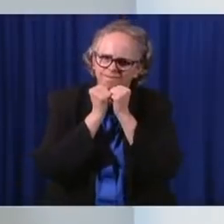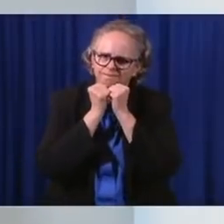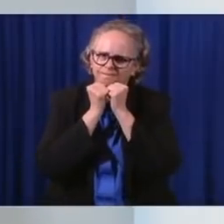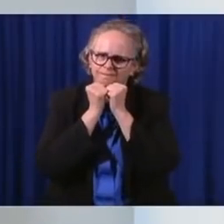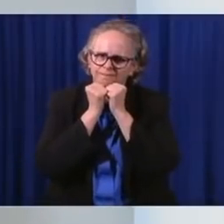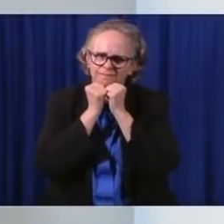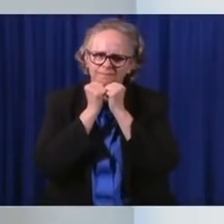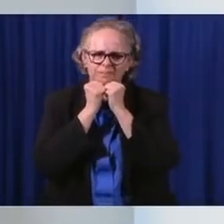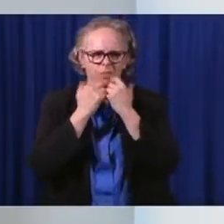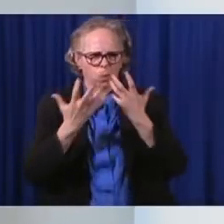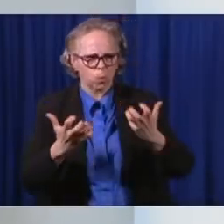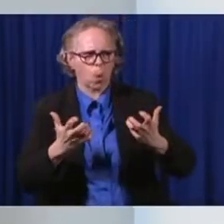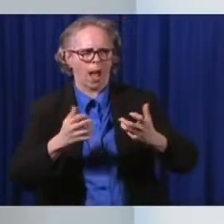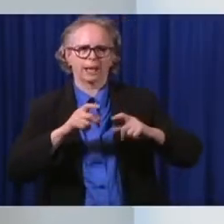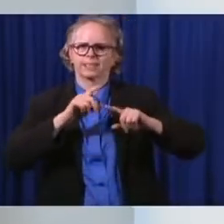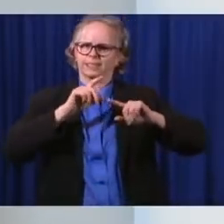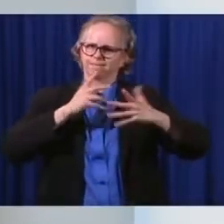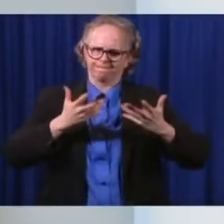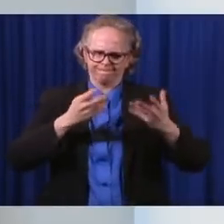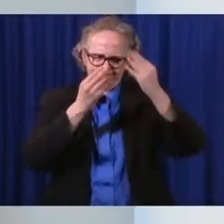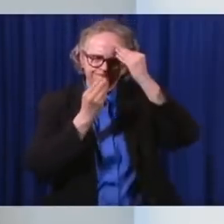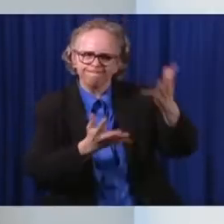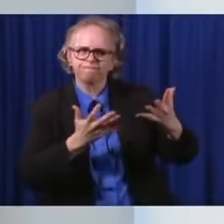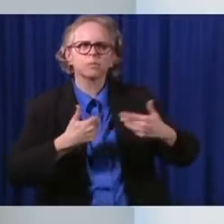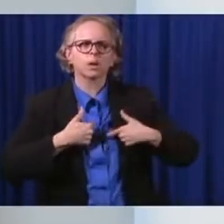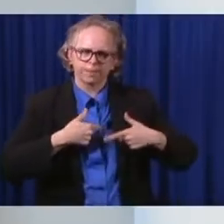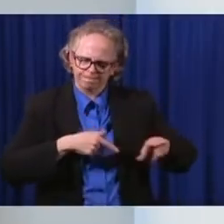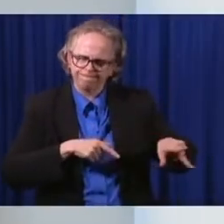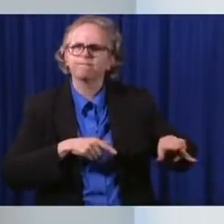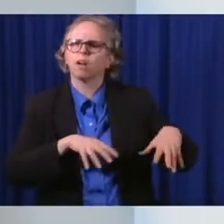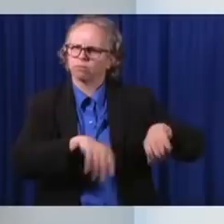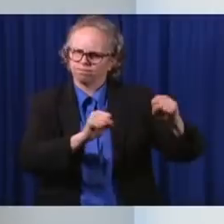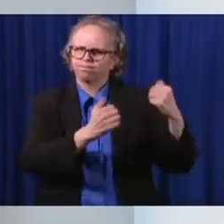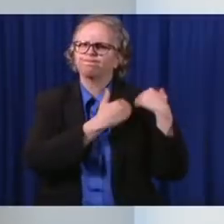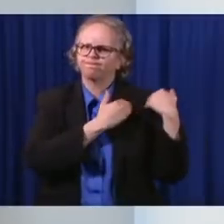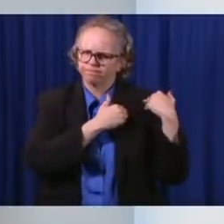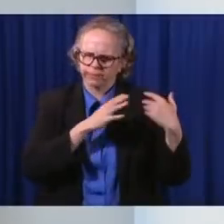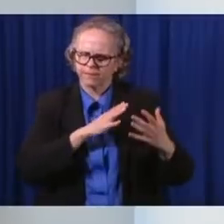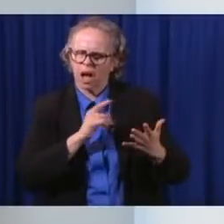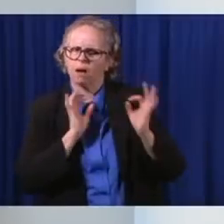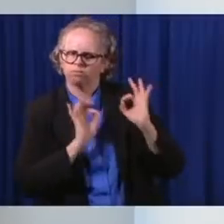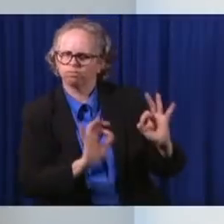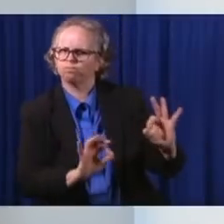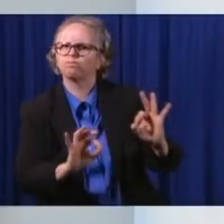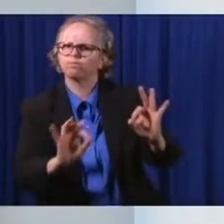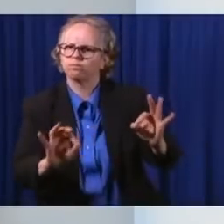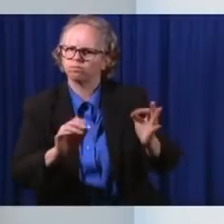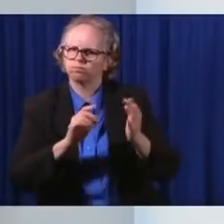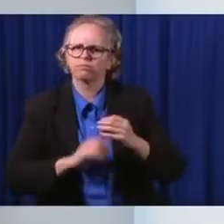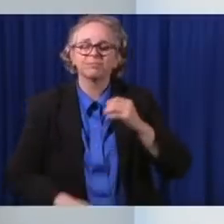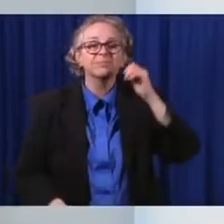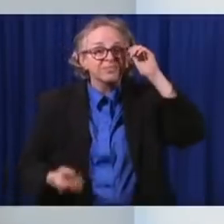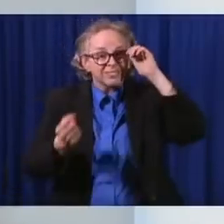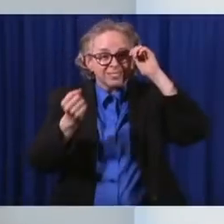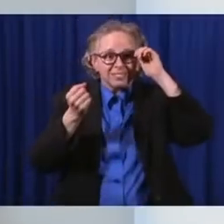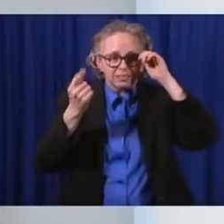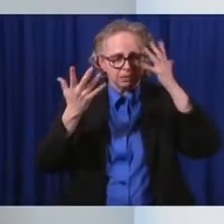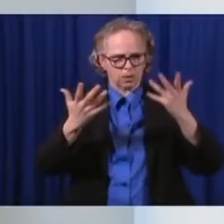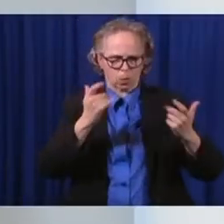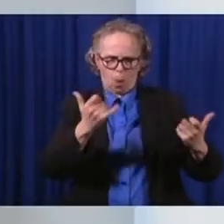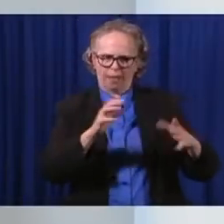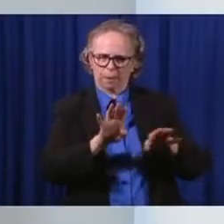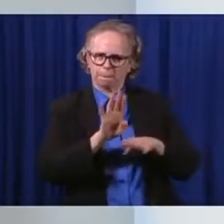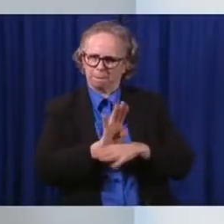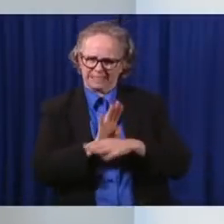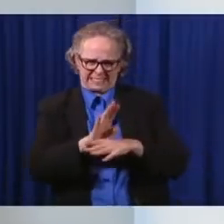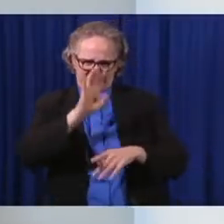and responsible in that respect. And we know that as the businesses are out there struggling, I guess I want to